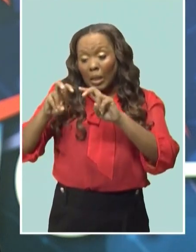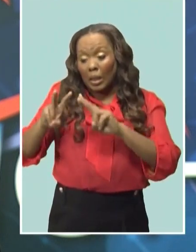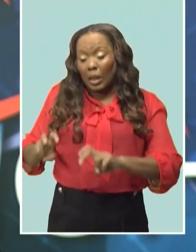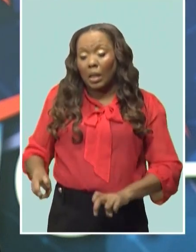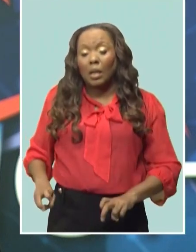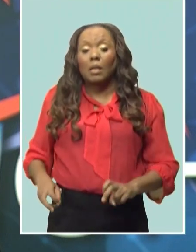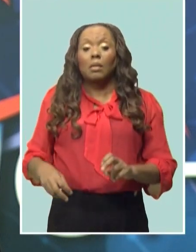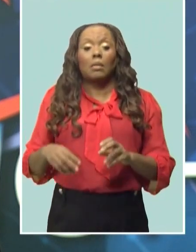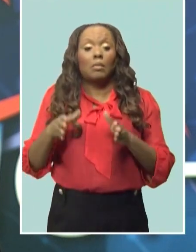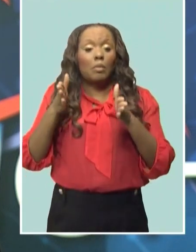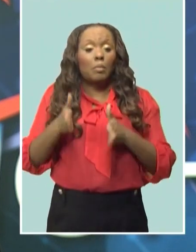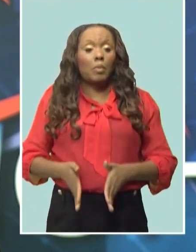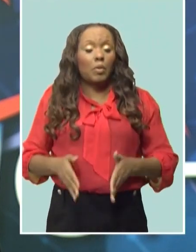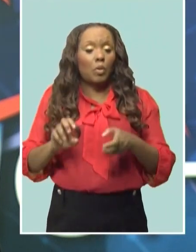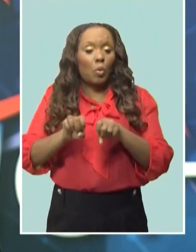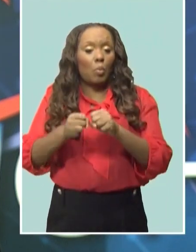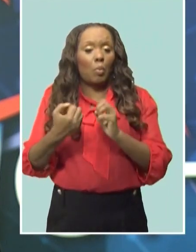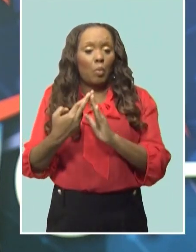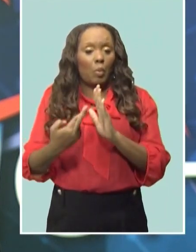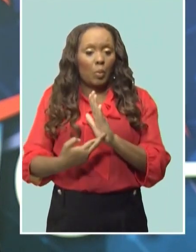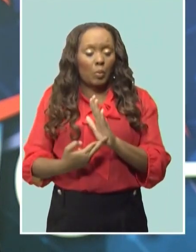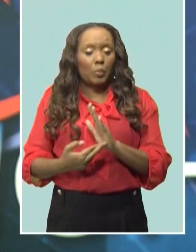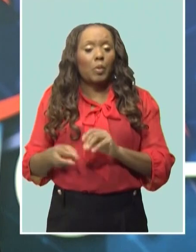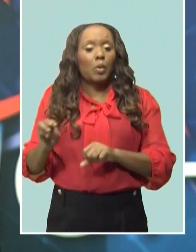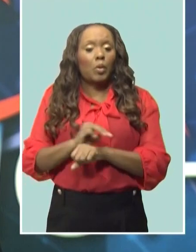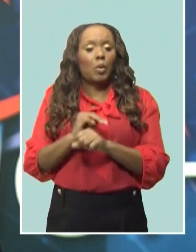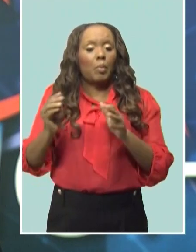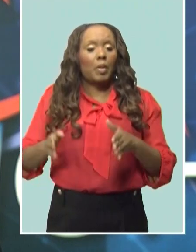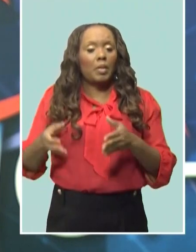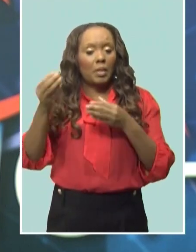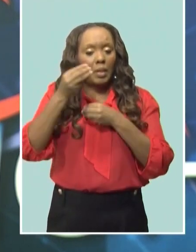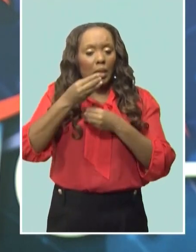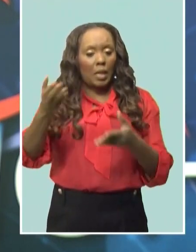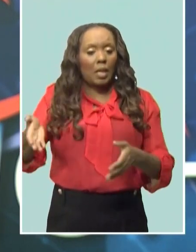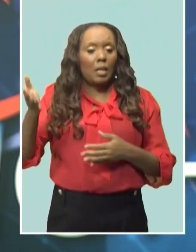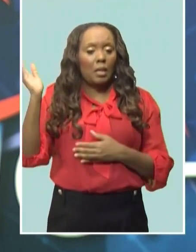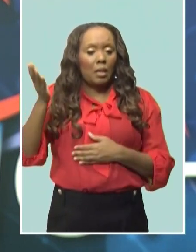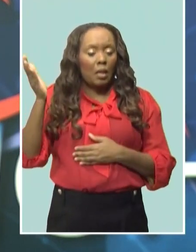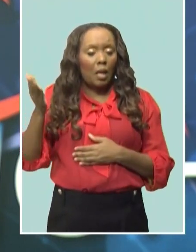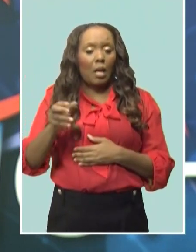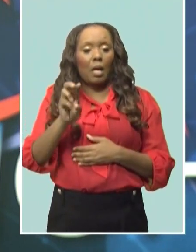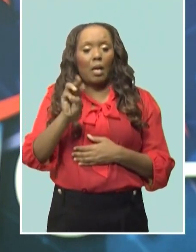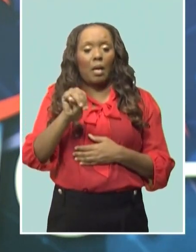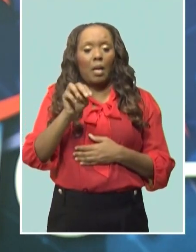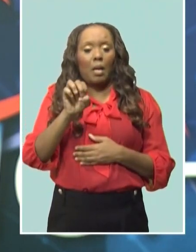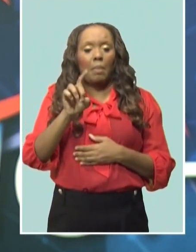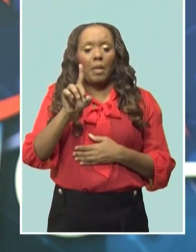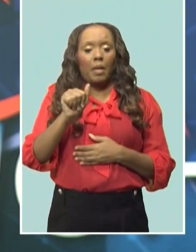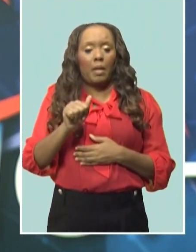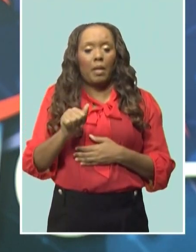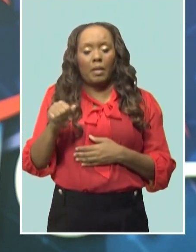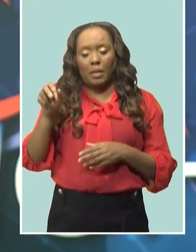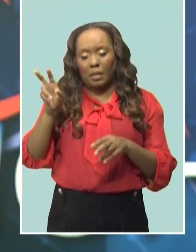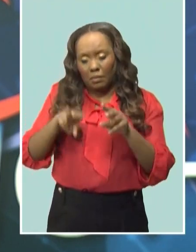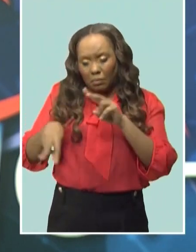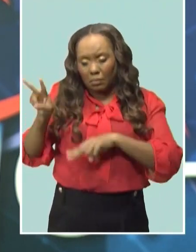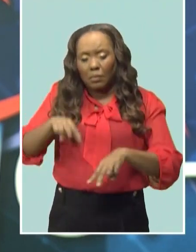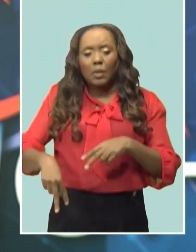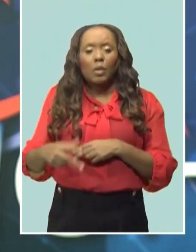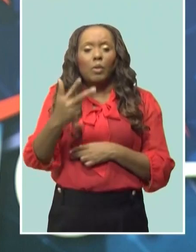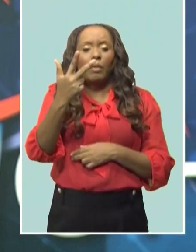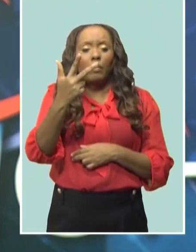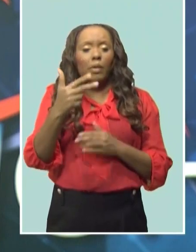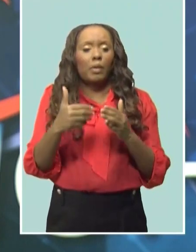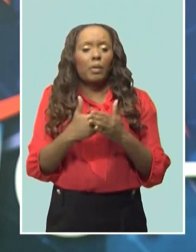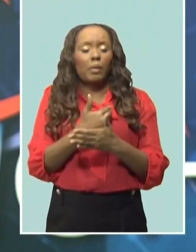Affairs, Information and Public Affairs, Wilfred Abrams. He was speaking to the members of the media during the inspection of 3 new fire tenders